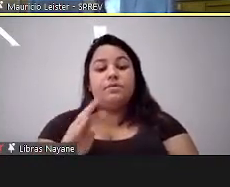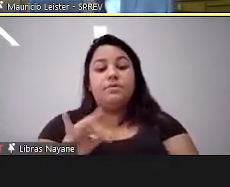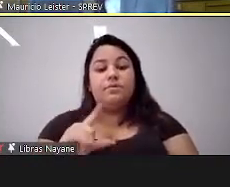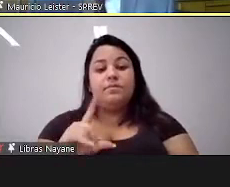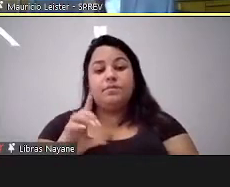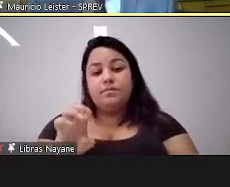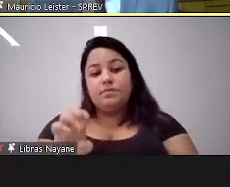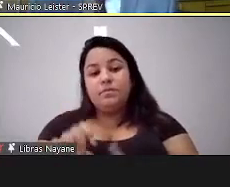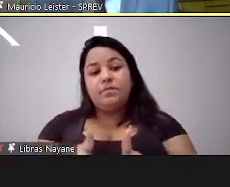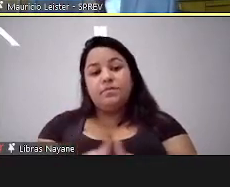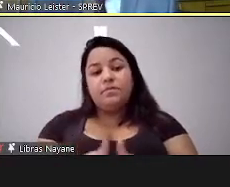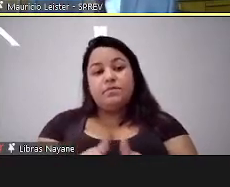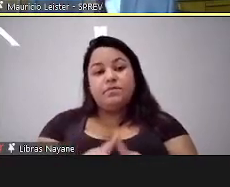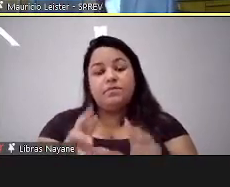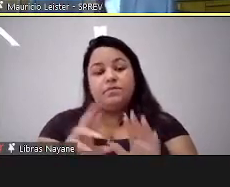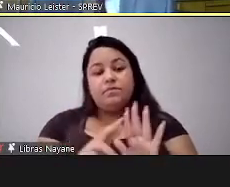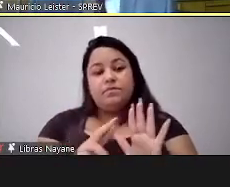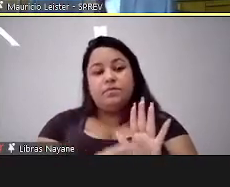accountability,